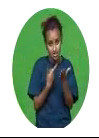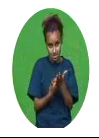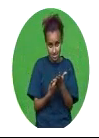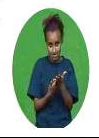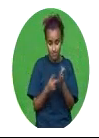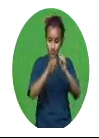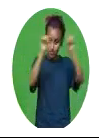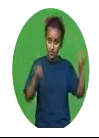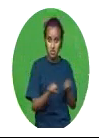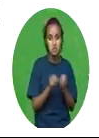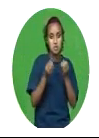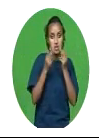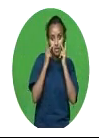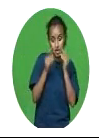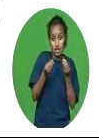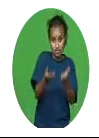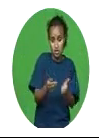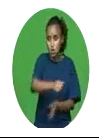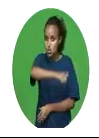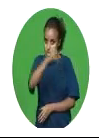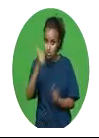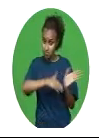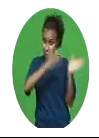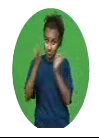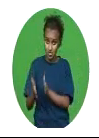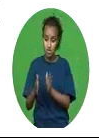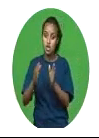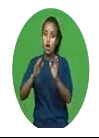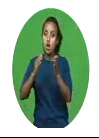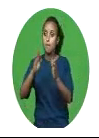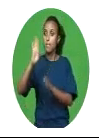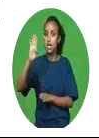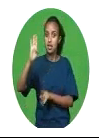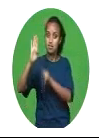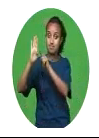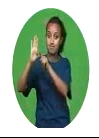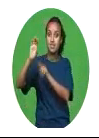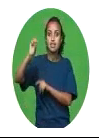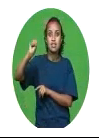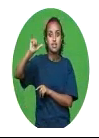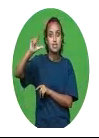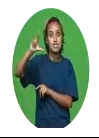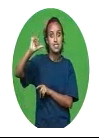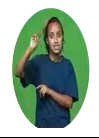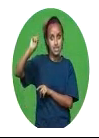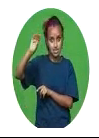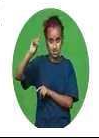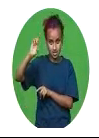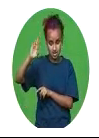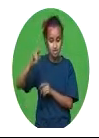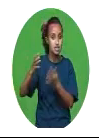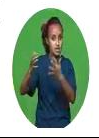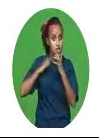on the views. On the other hand, the object in B is a cylinder and it needs two